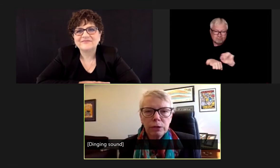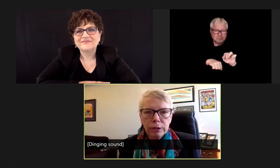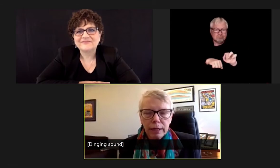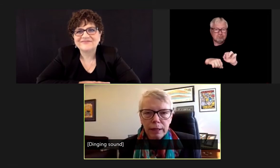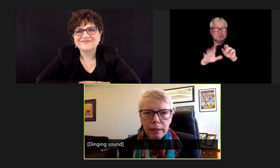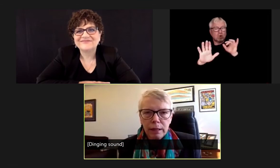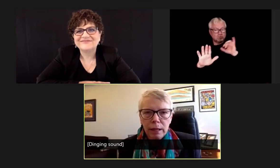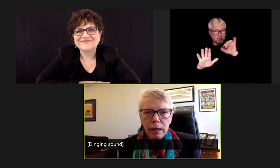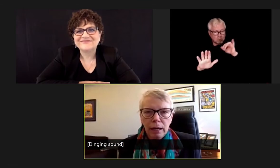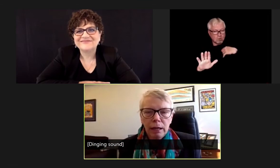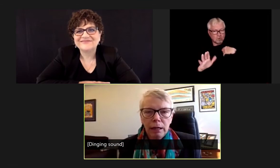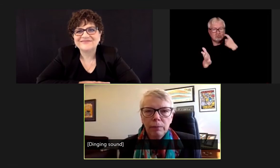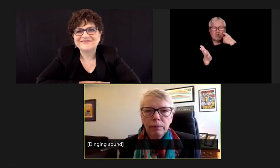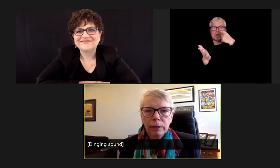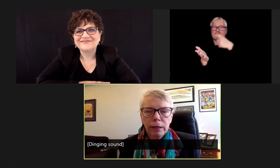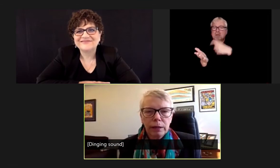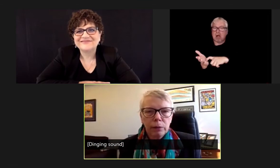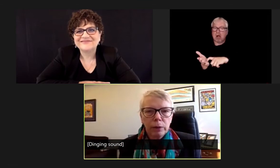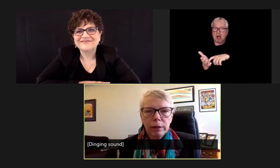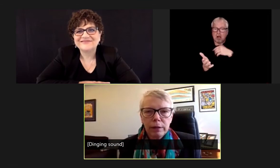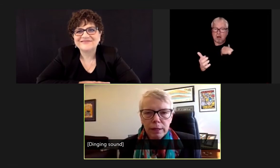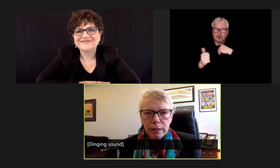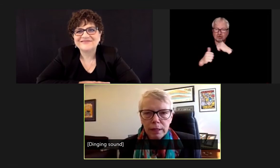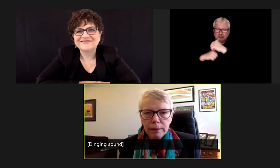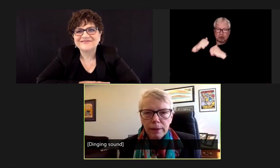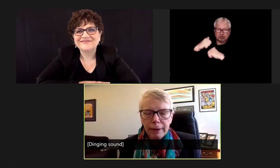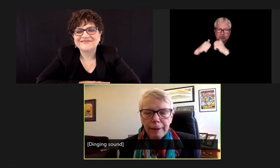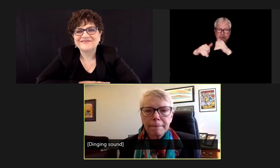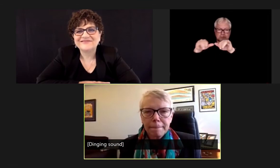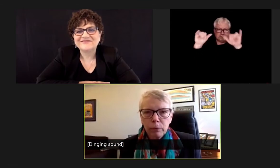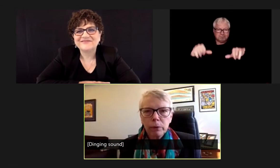our society with